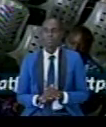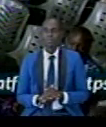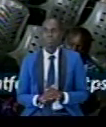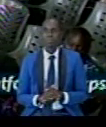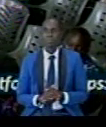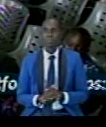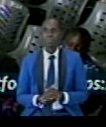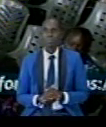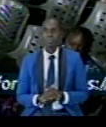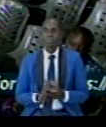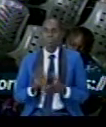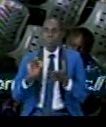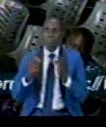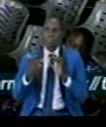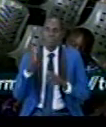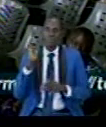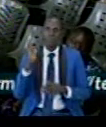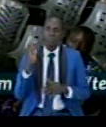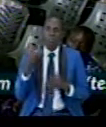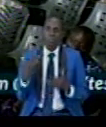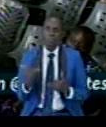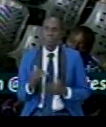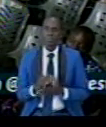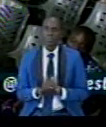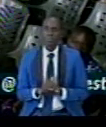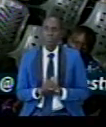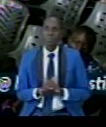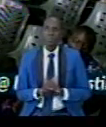Let's listen to online testimony.